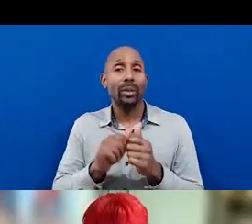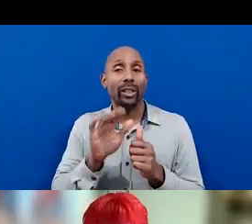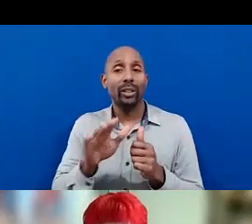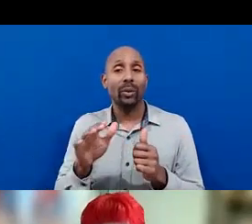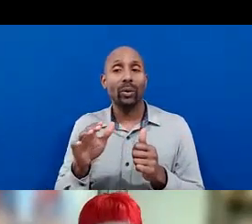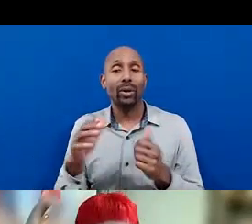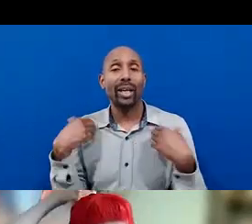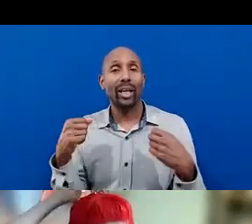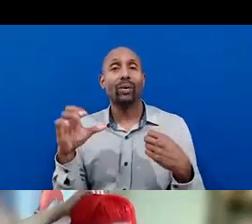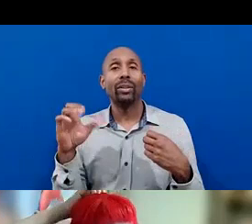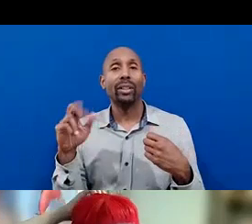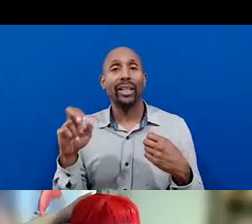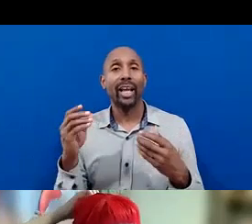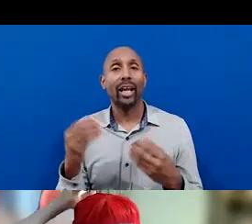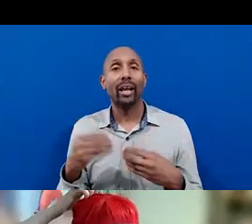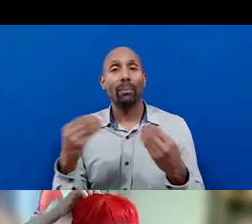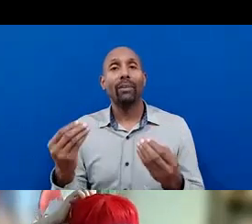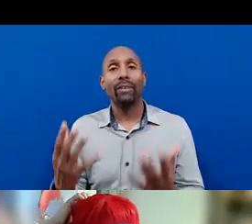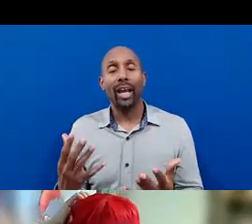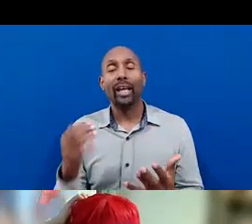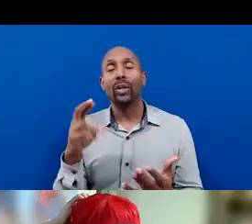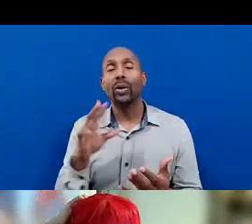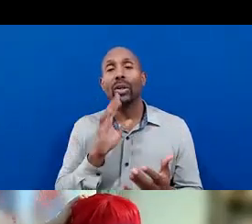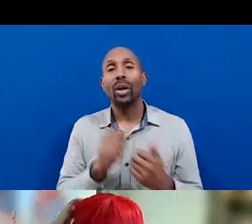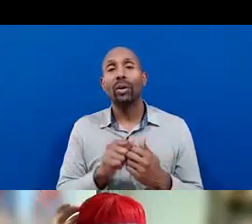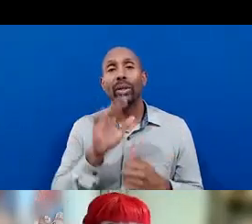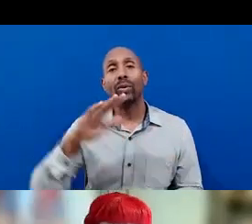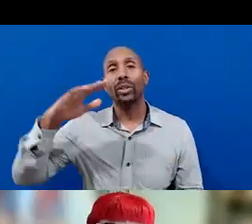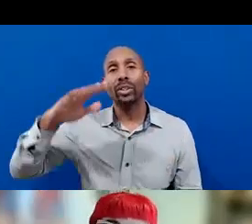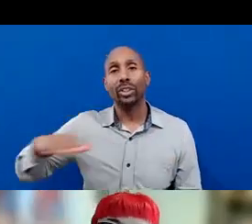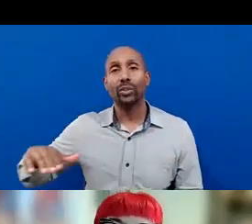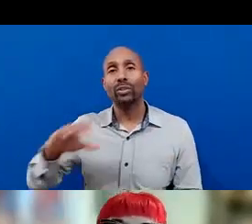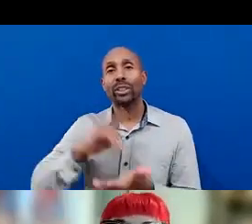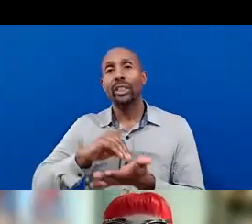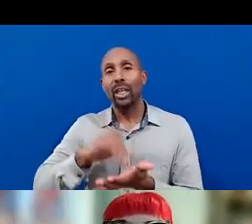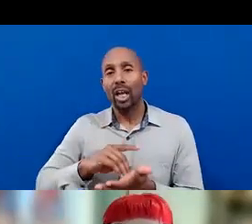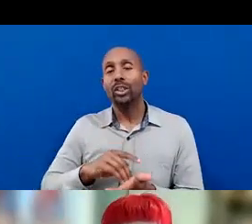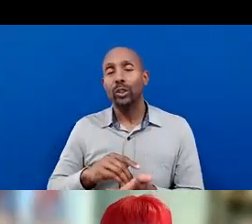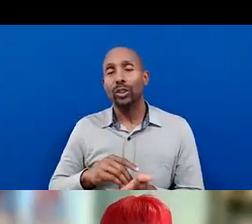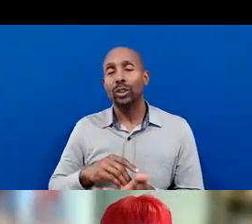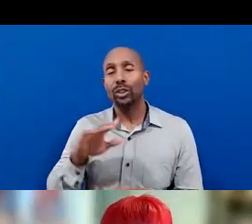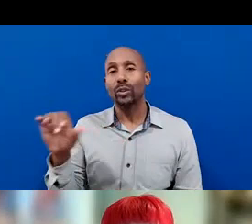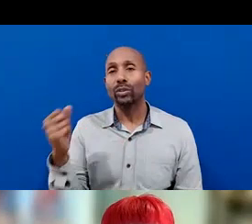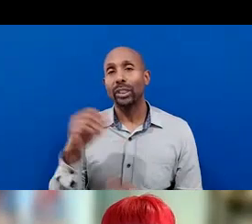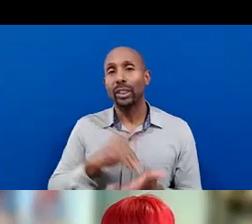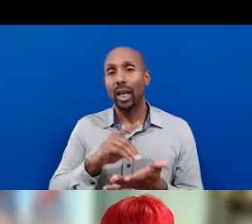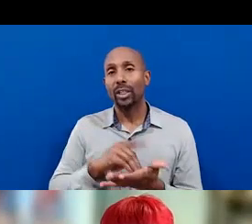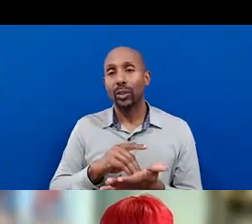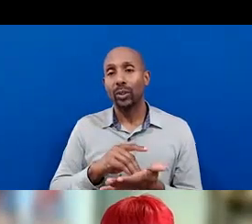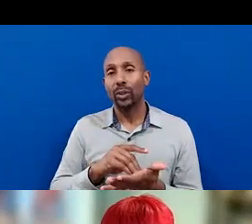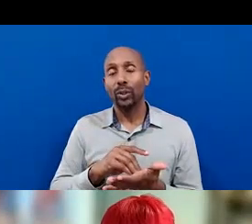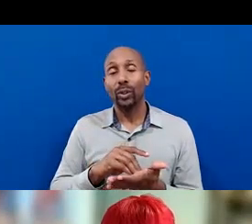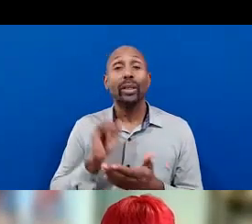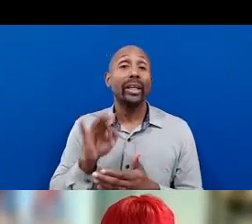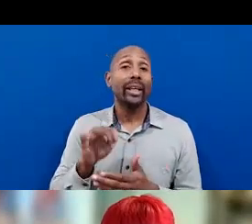talk to a healthcare provider, or talk to your children's doctor. And if you don't currently